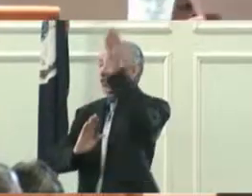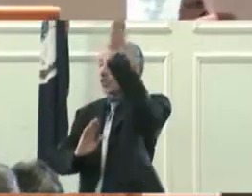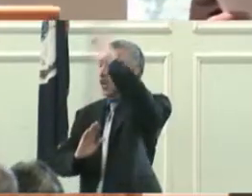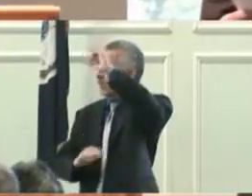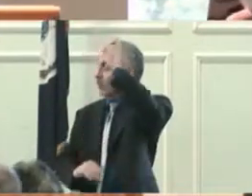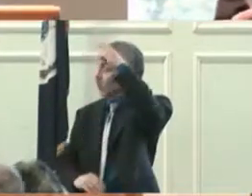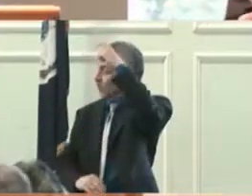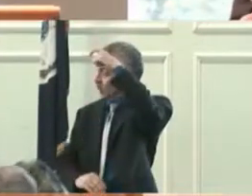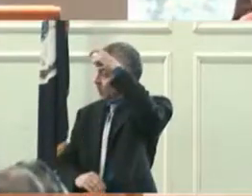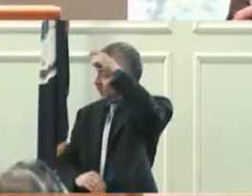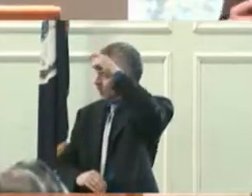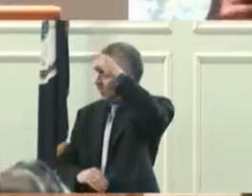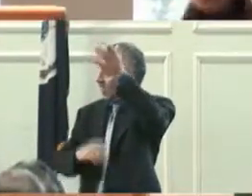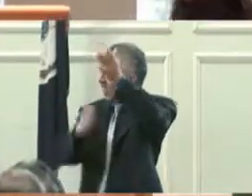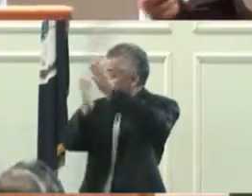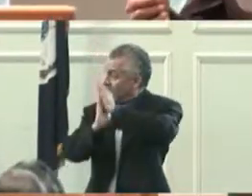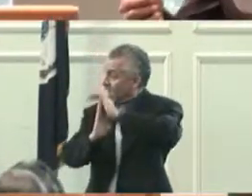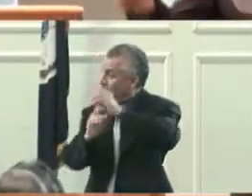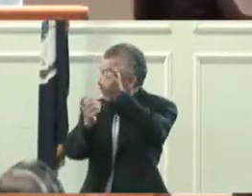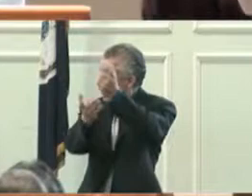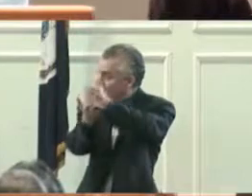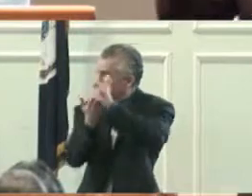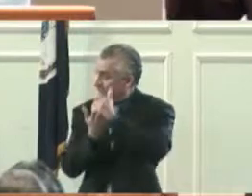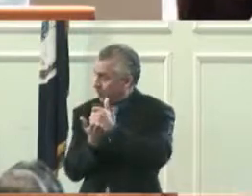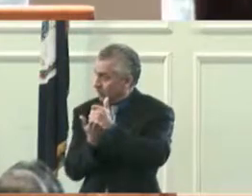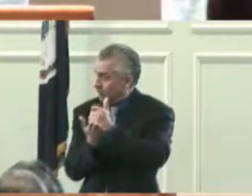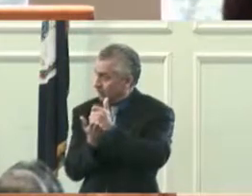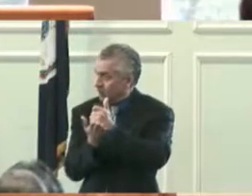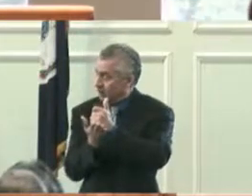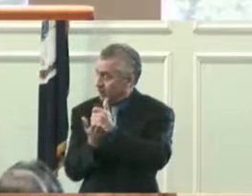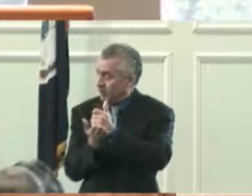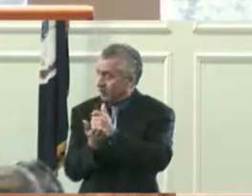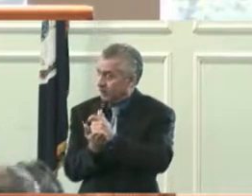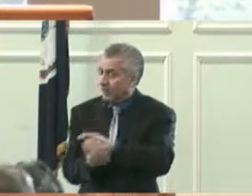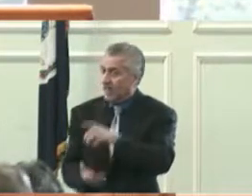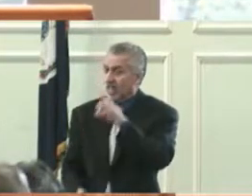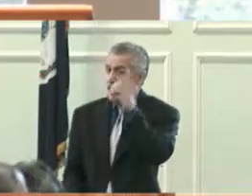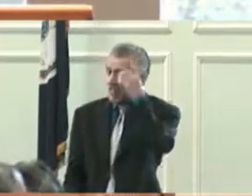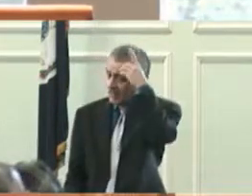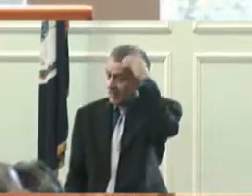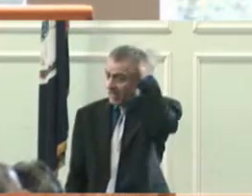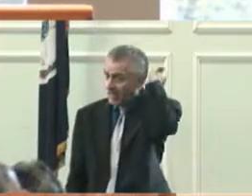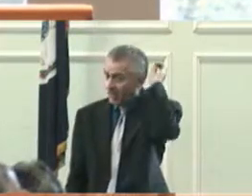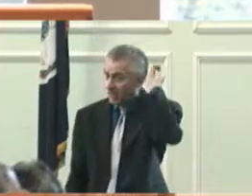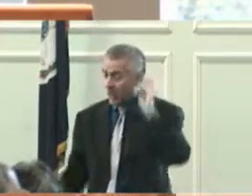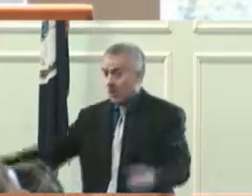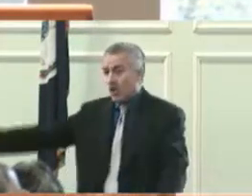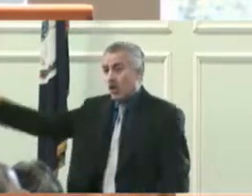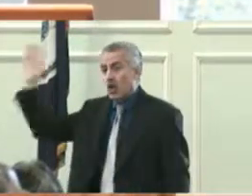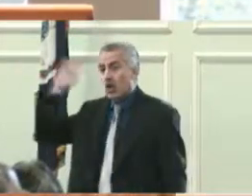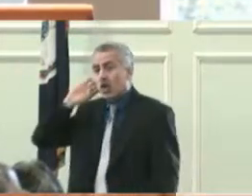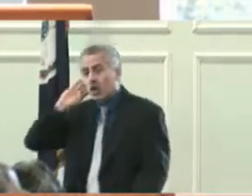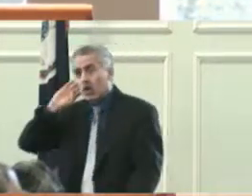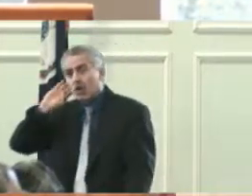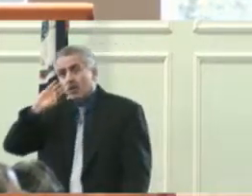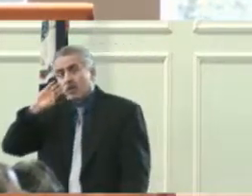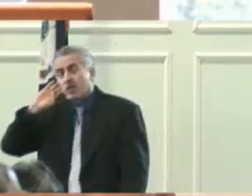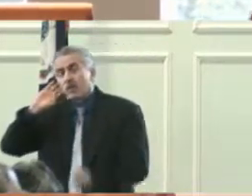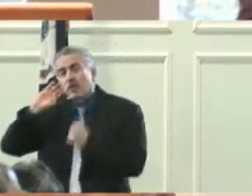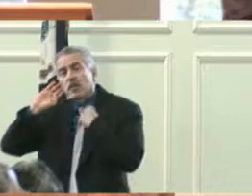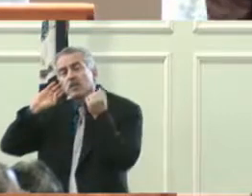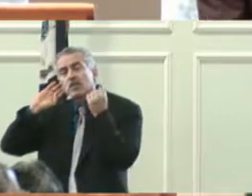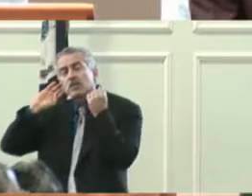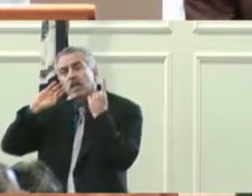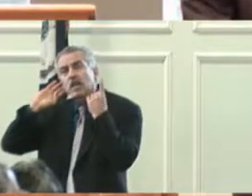God for help. And so Daniel, he says, he hears, but he doesn't what? He doesn't understand. So it